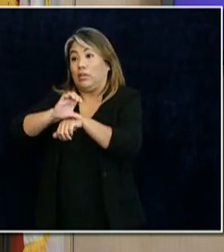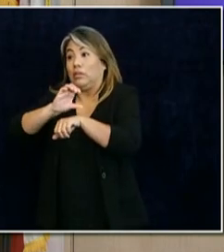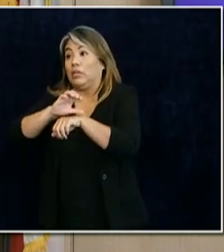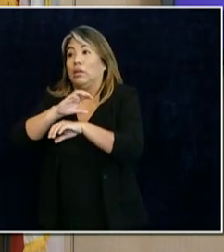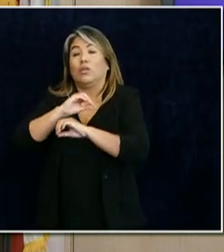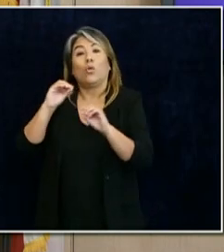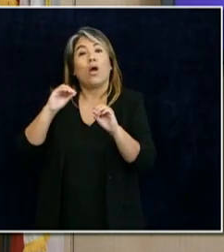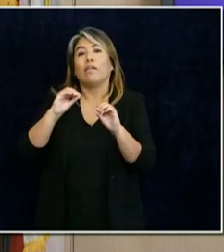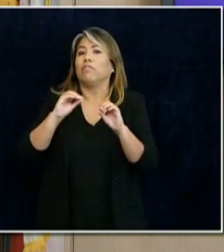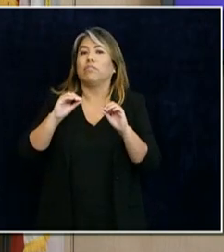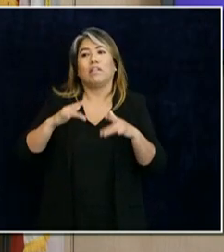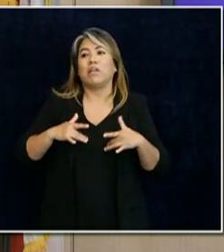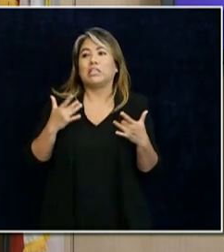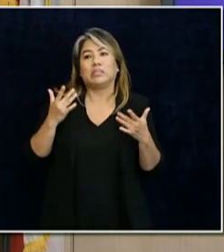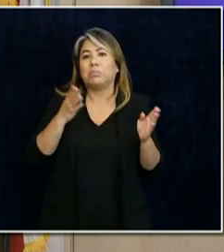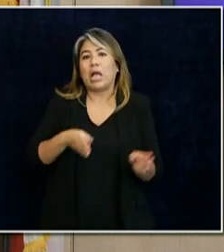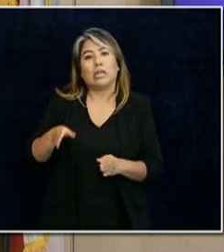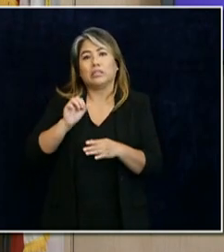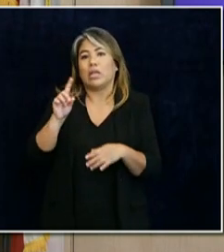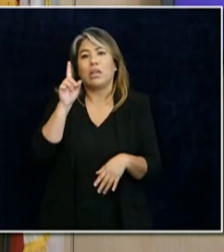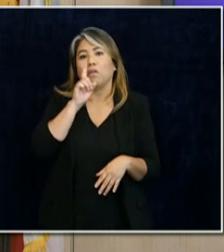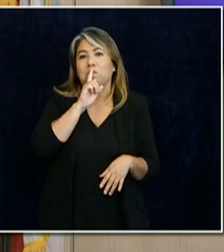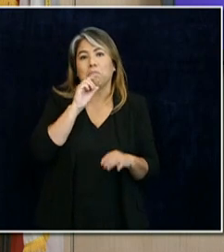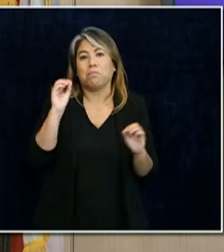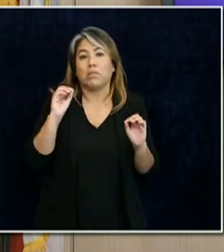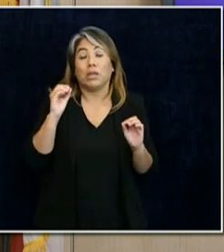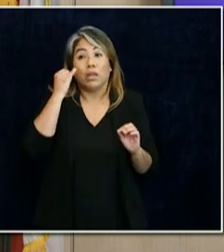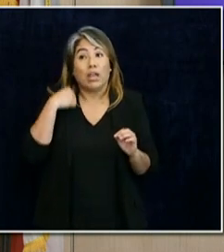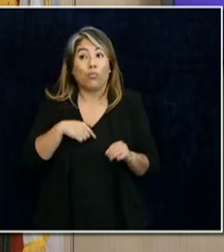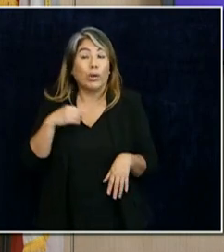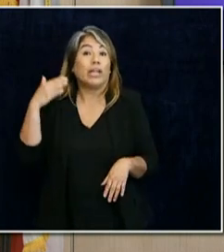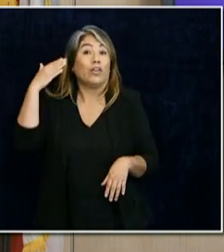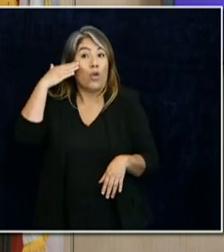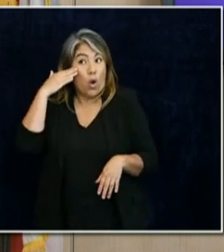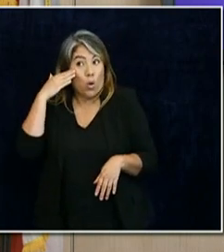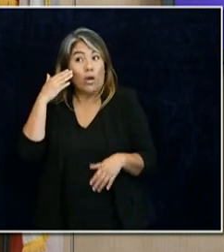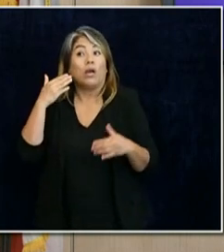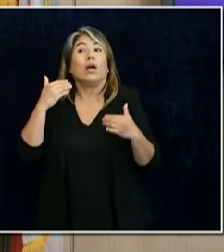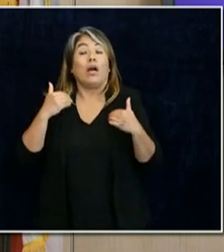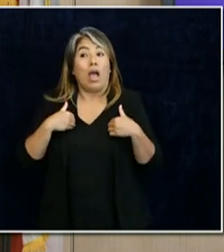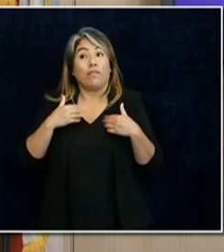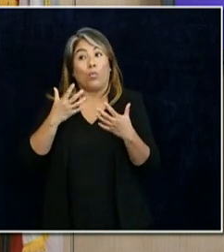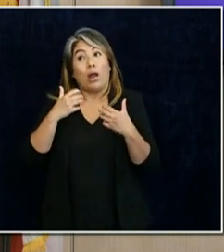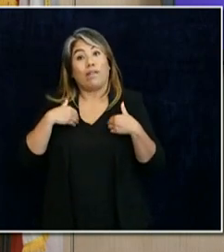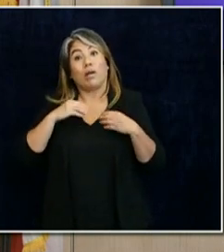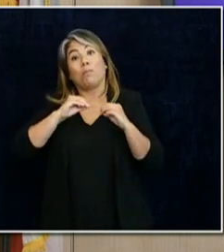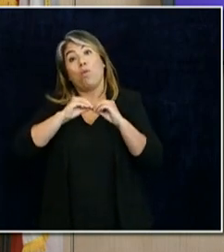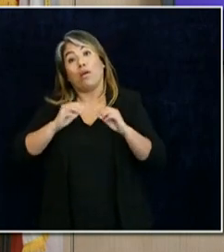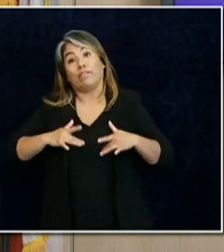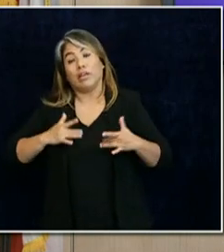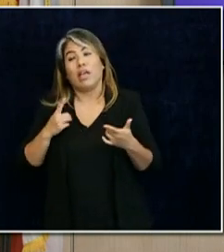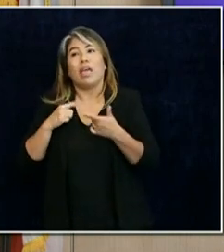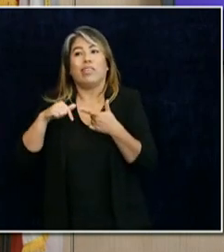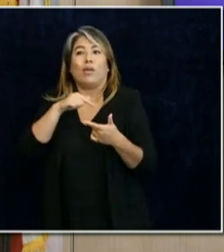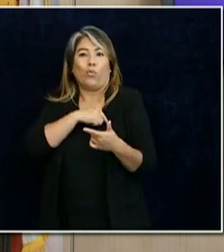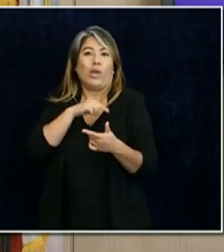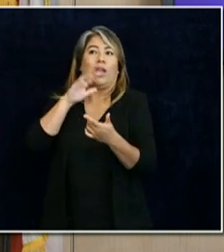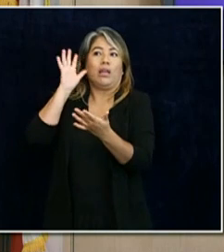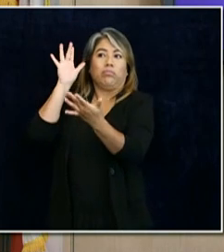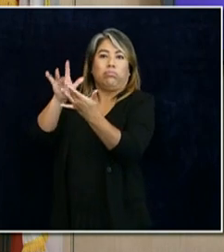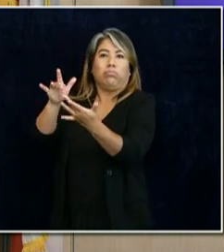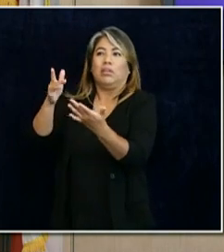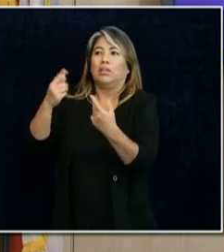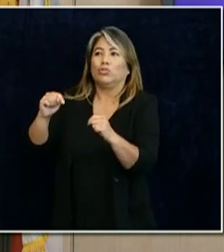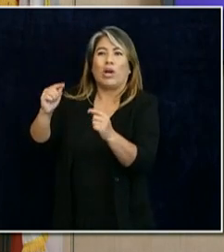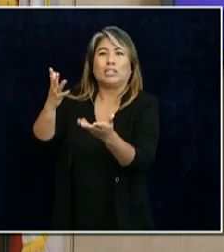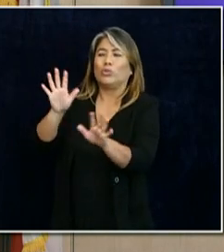any additional events planned in San Diego. If we come upon information that they do, then we can take the appropriate engagement with them to try and